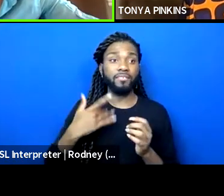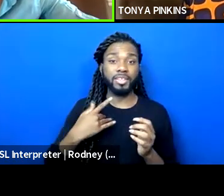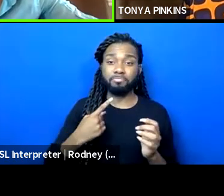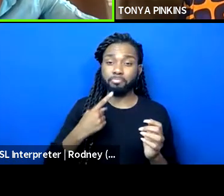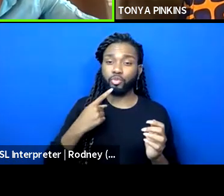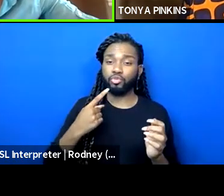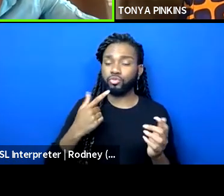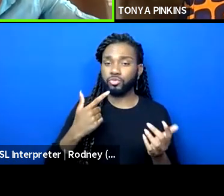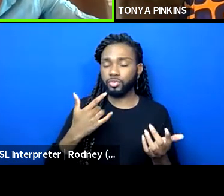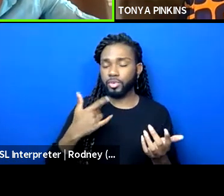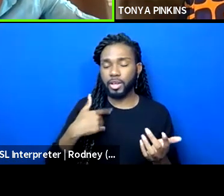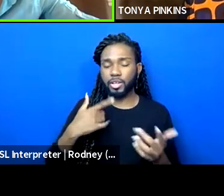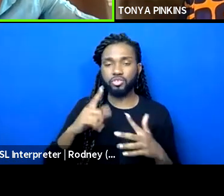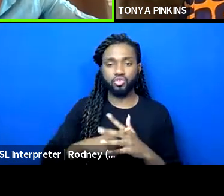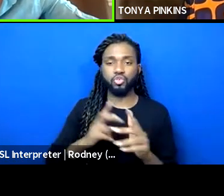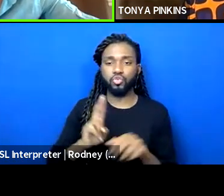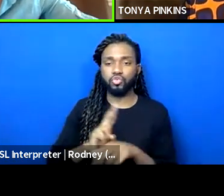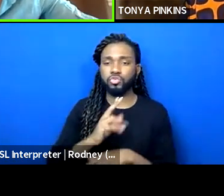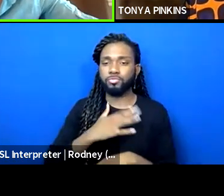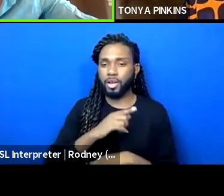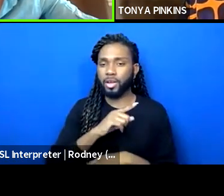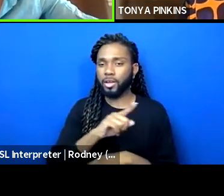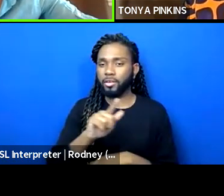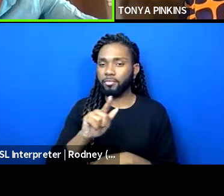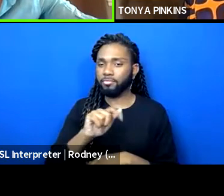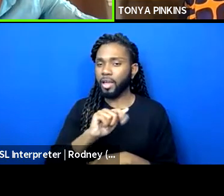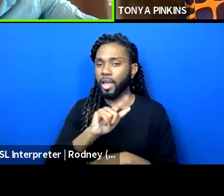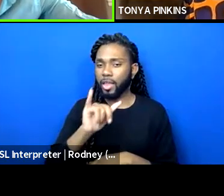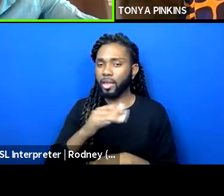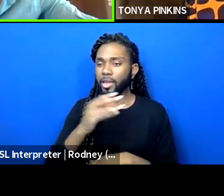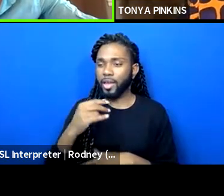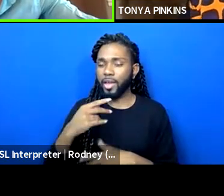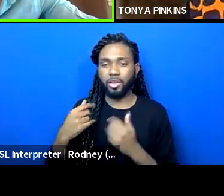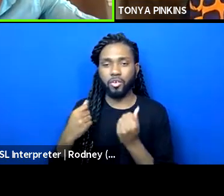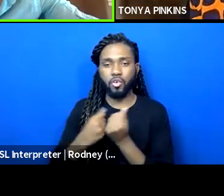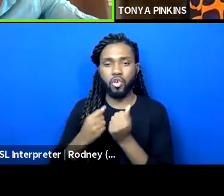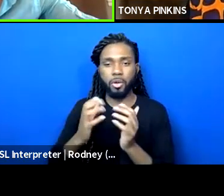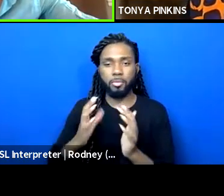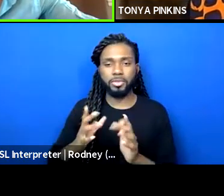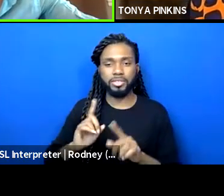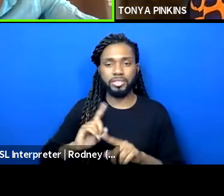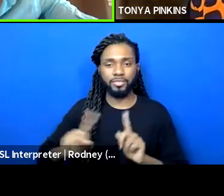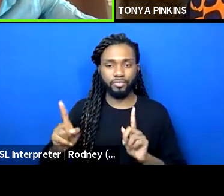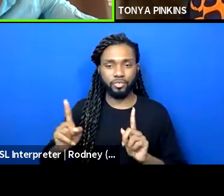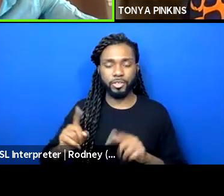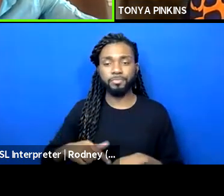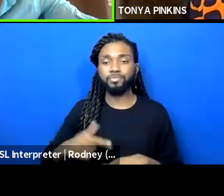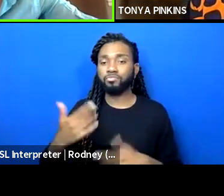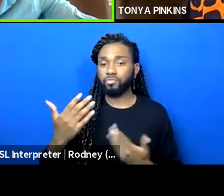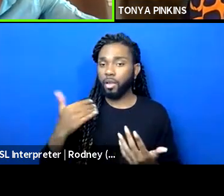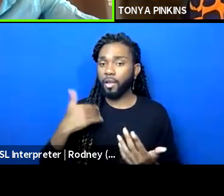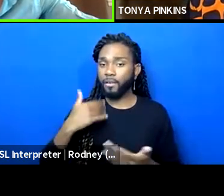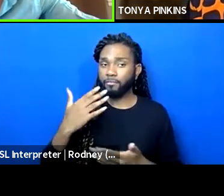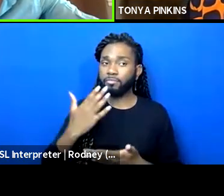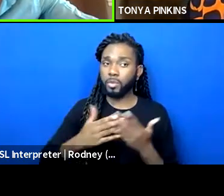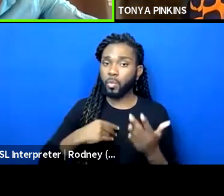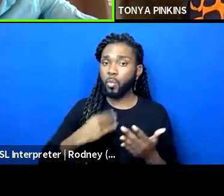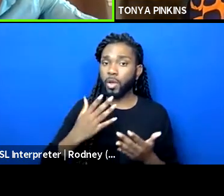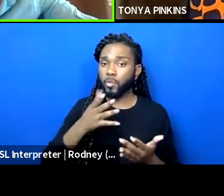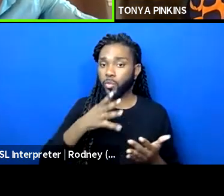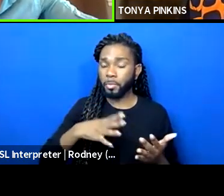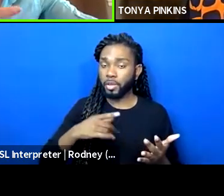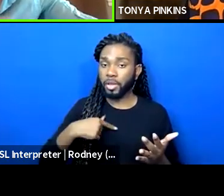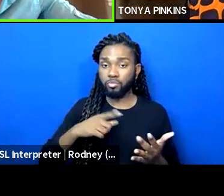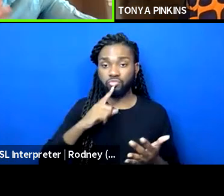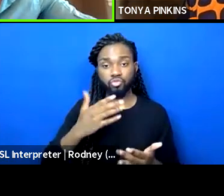started using my allies and accomplices differently. And I have white women that I am really good friends